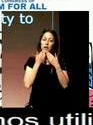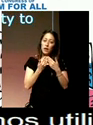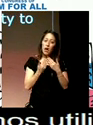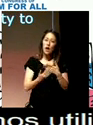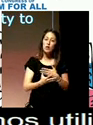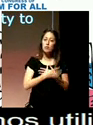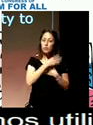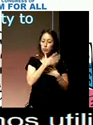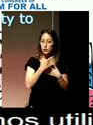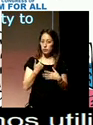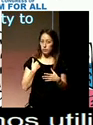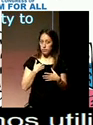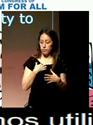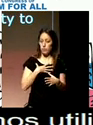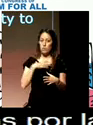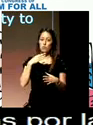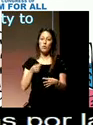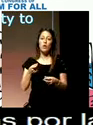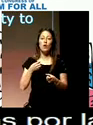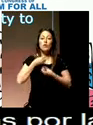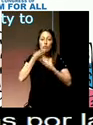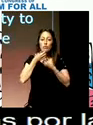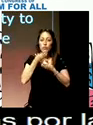in Viborg.